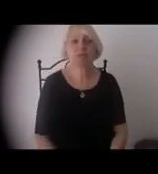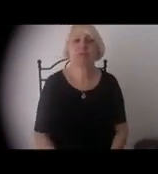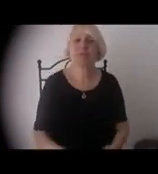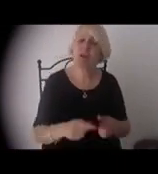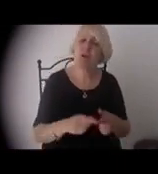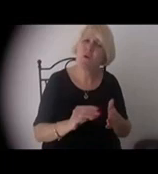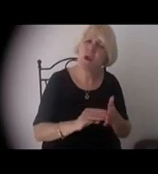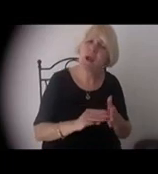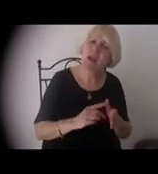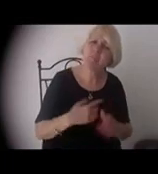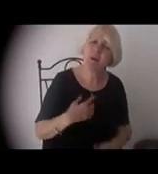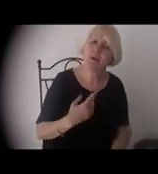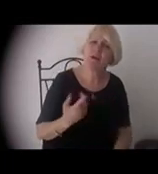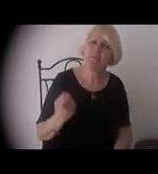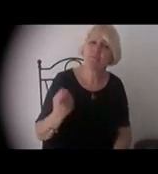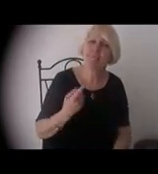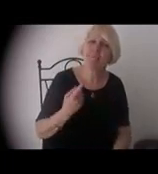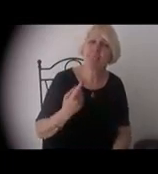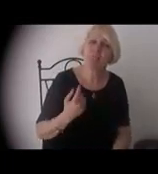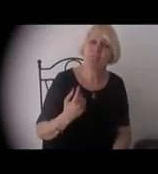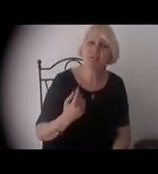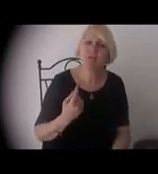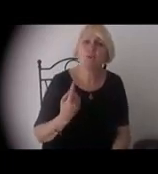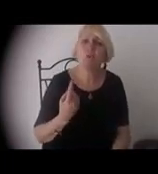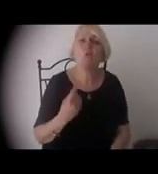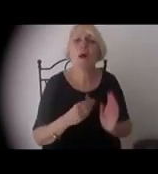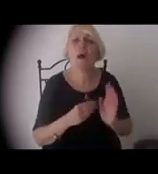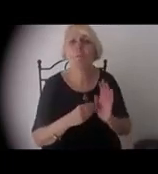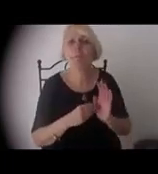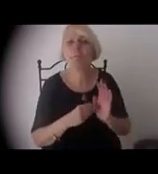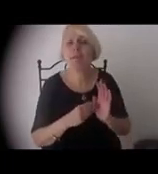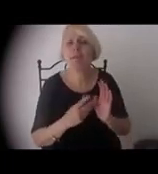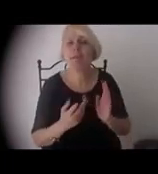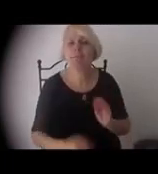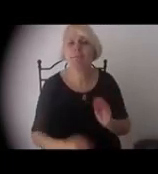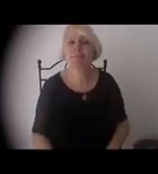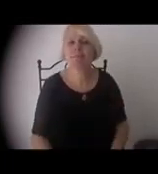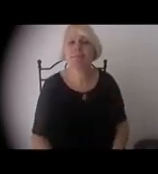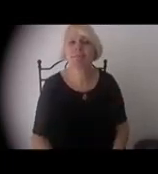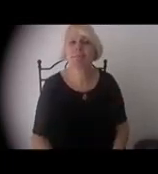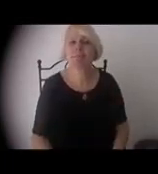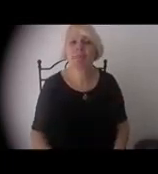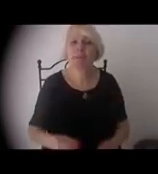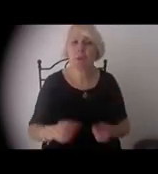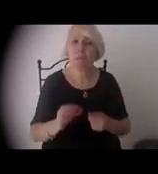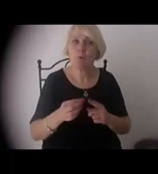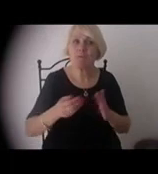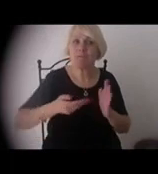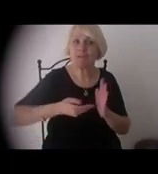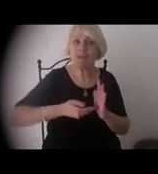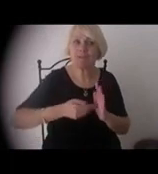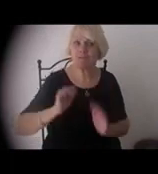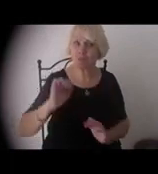1 second nugget or a 1 minute nugget, just to any points for parents from your